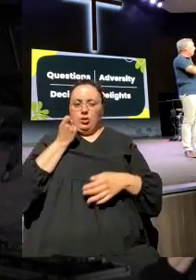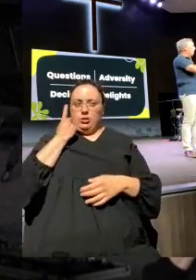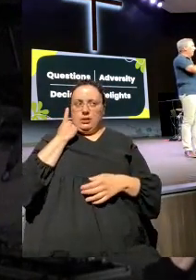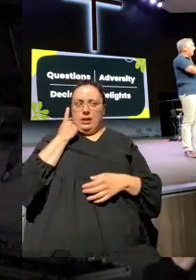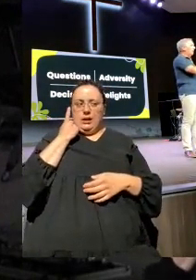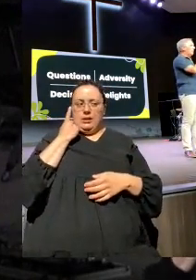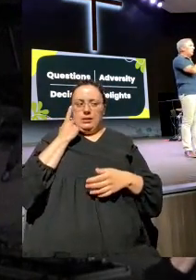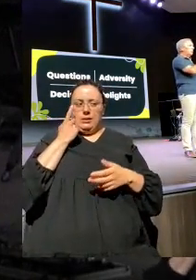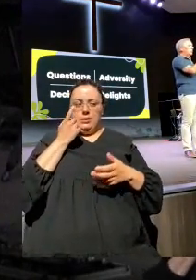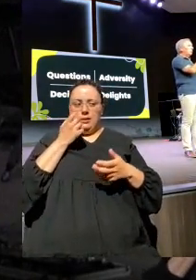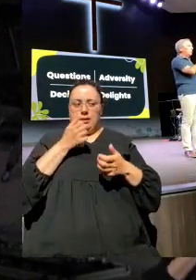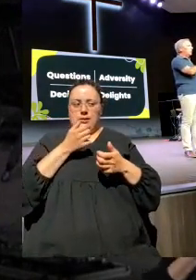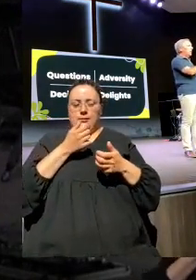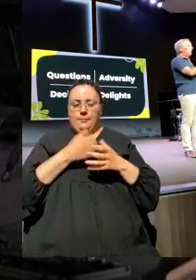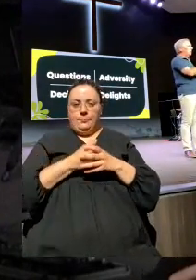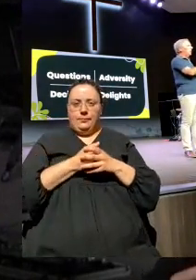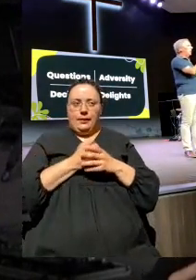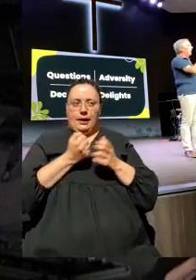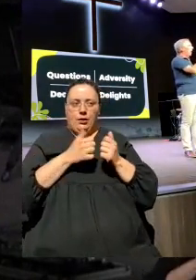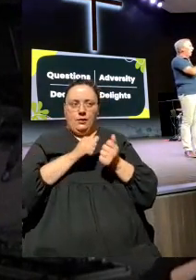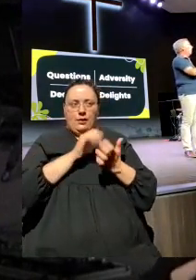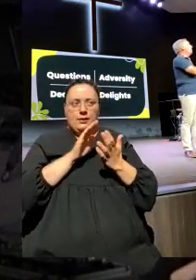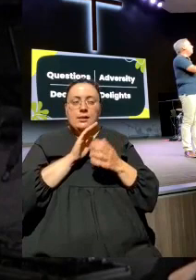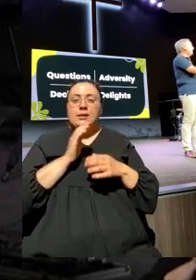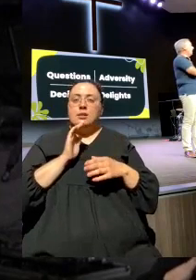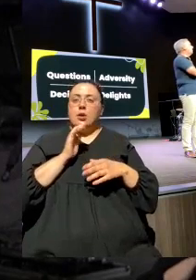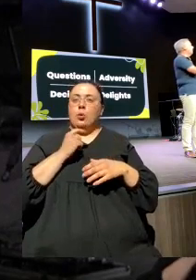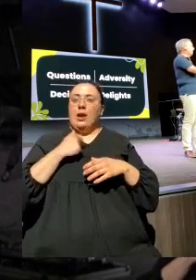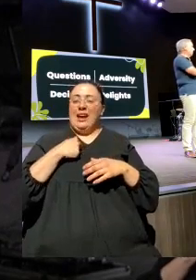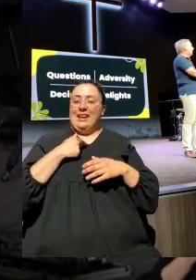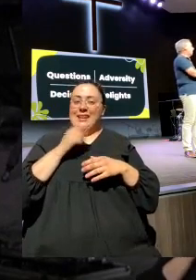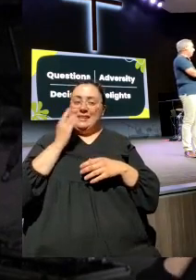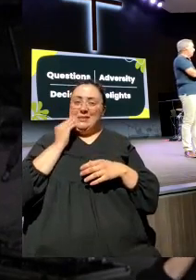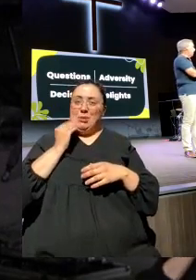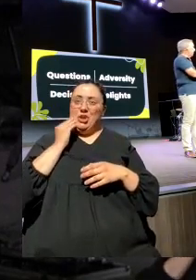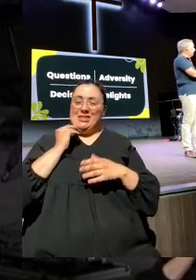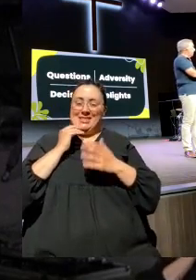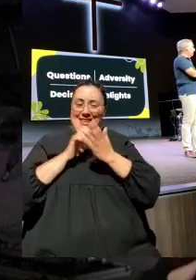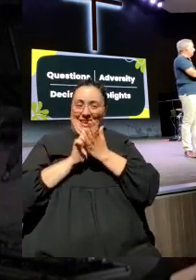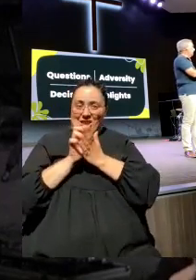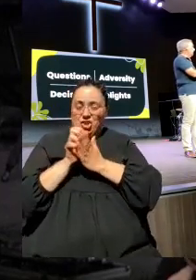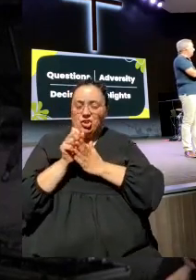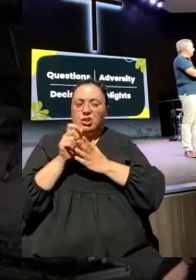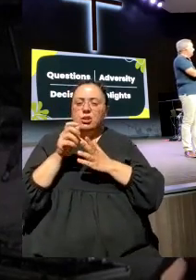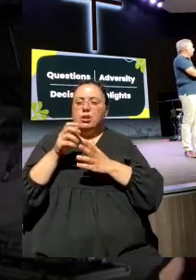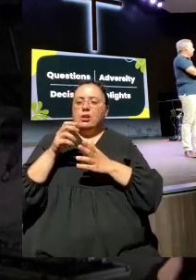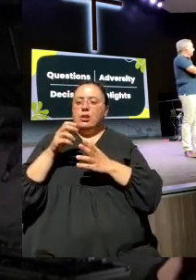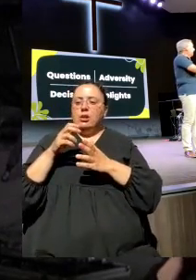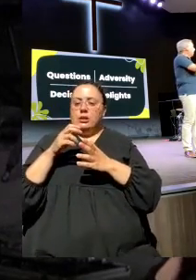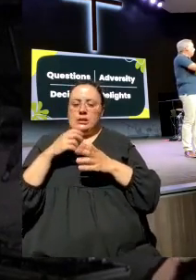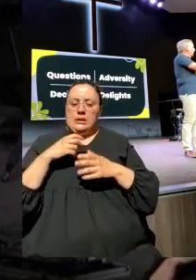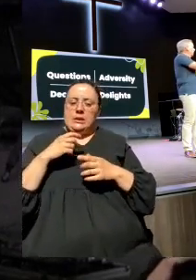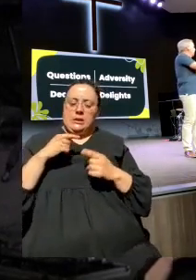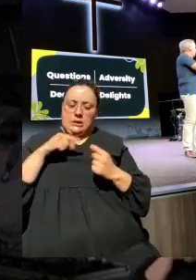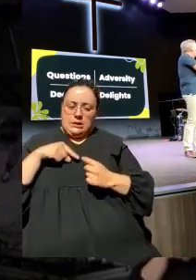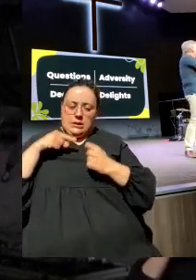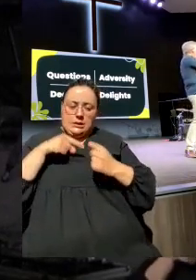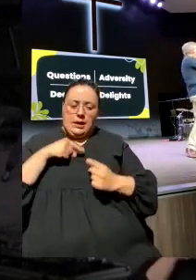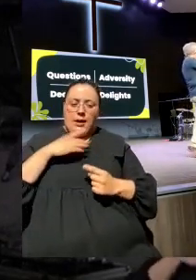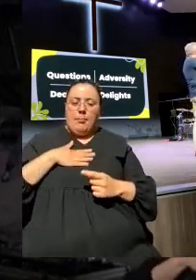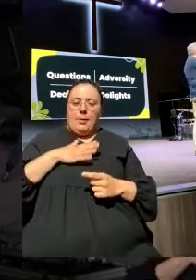cancer, my adult children would sit down and say, how are you managing this with faith? Instead of trying to be